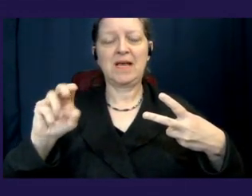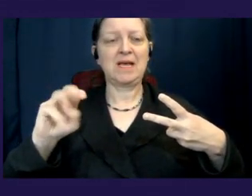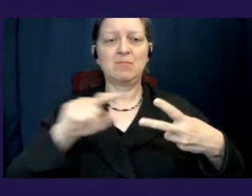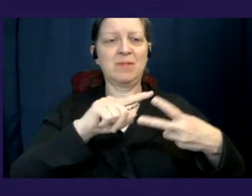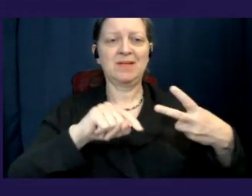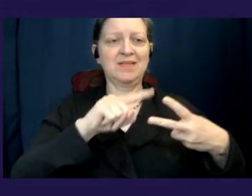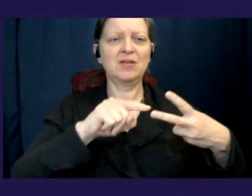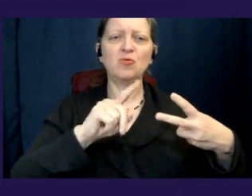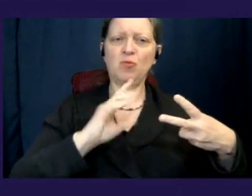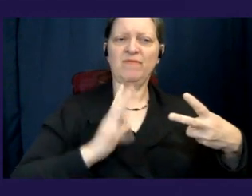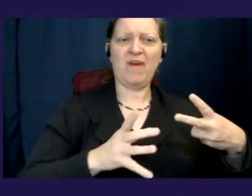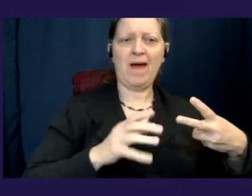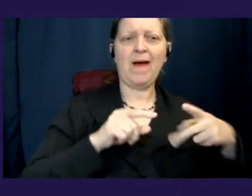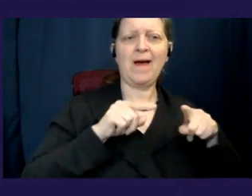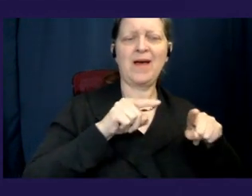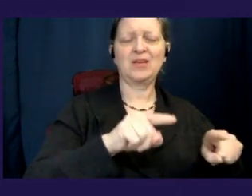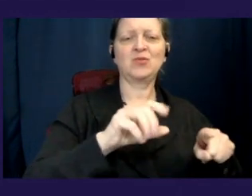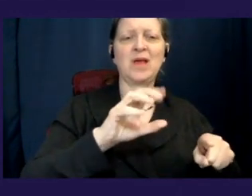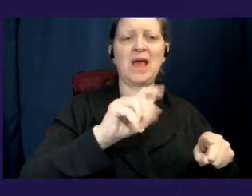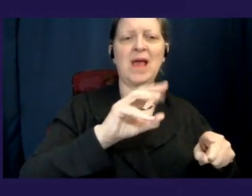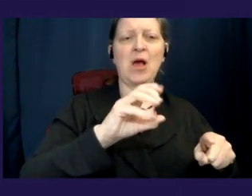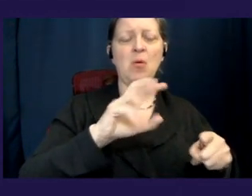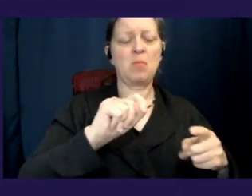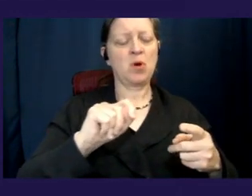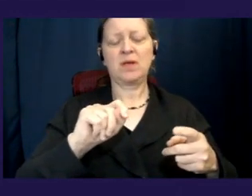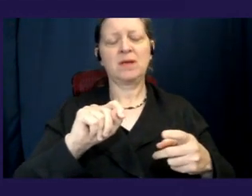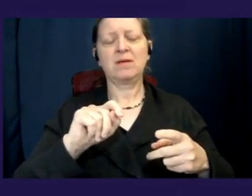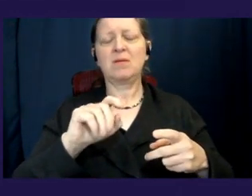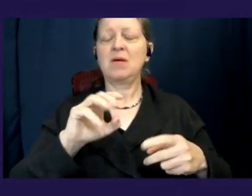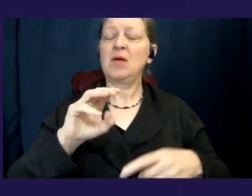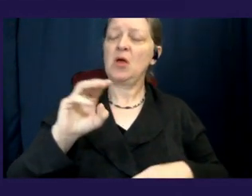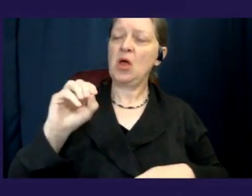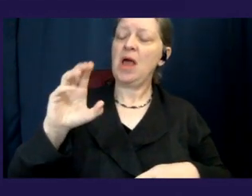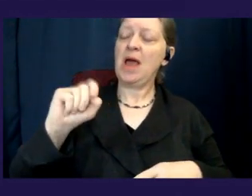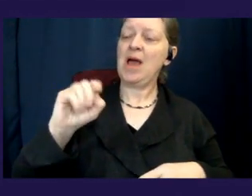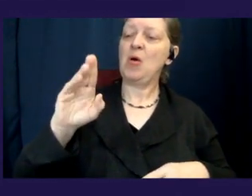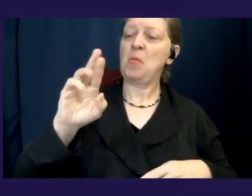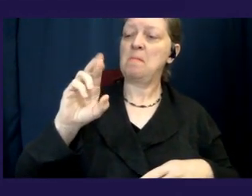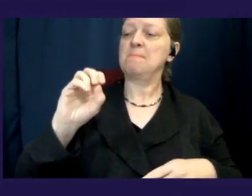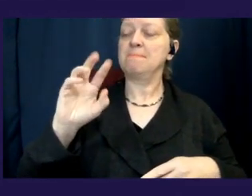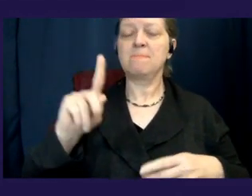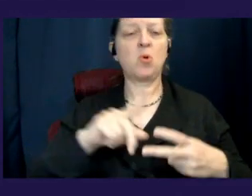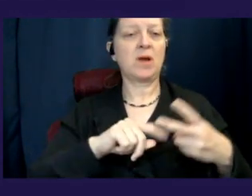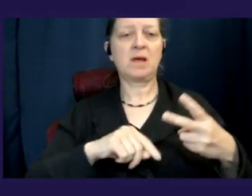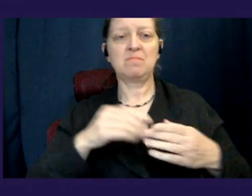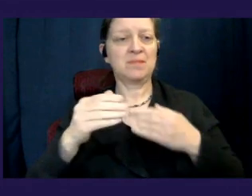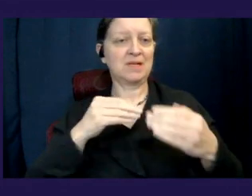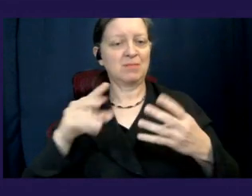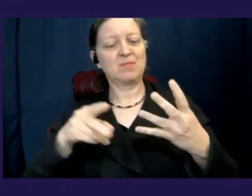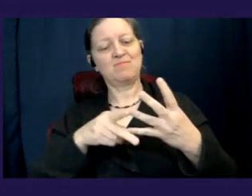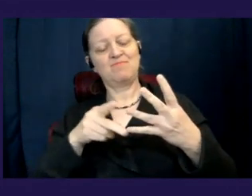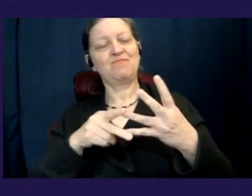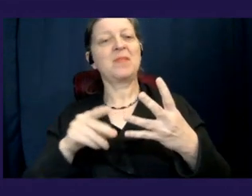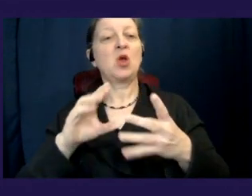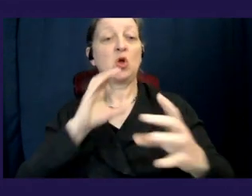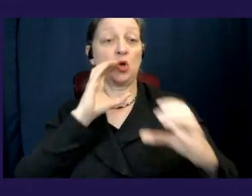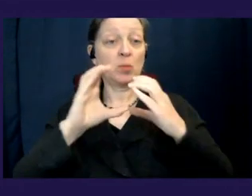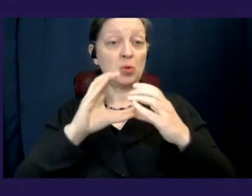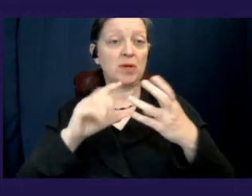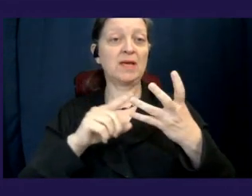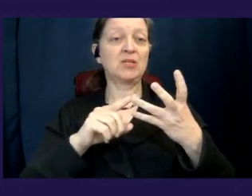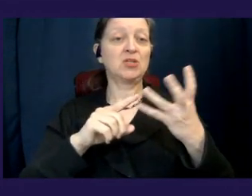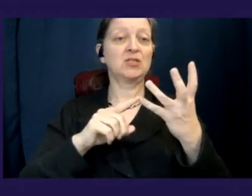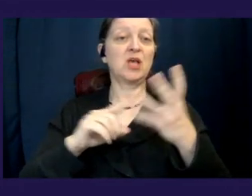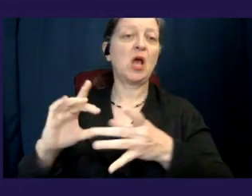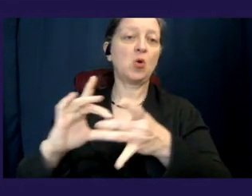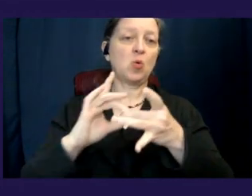C's, whether it's a tiny foodborne outbreak, whether it's a worldwide pandemic, it's communications and coordination, in my experience, where things